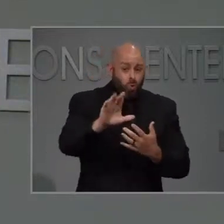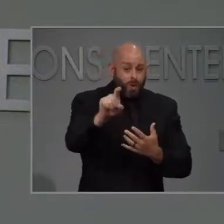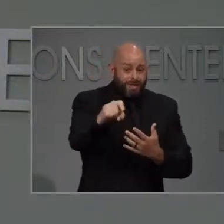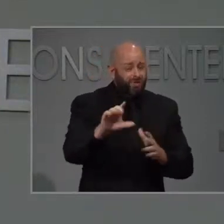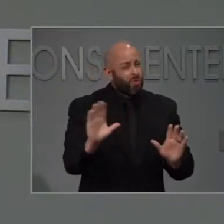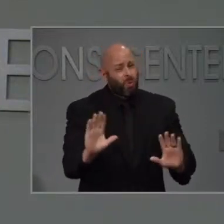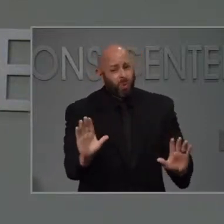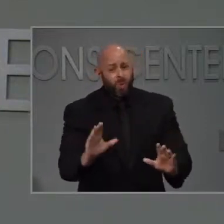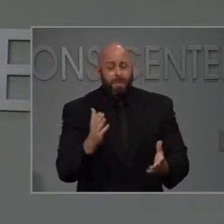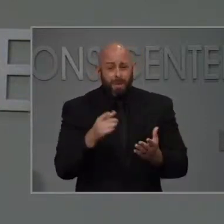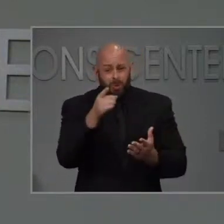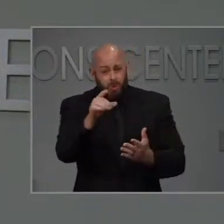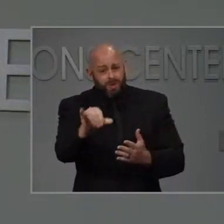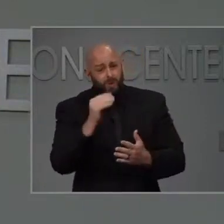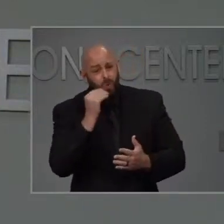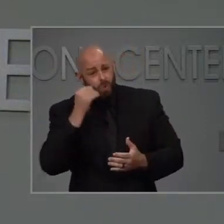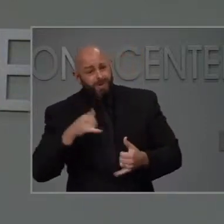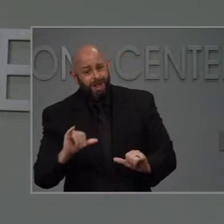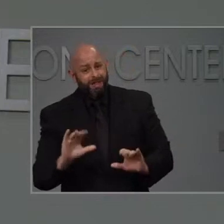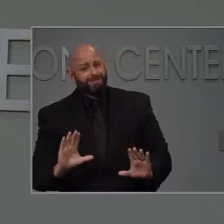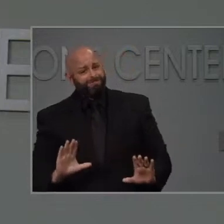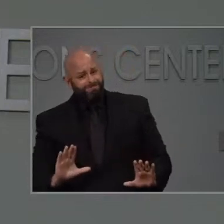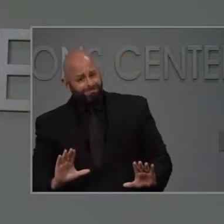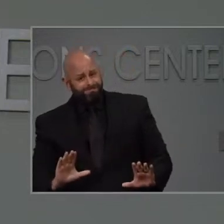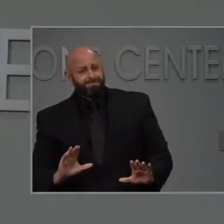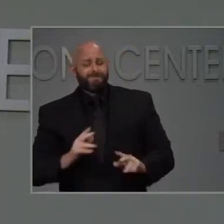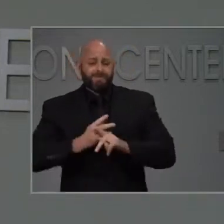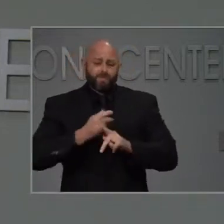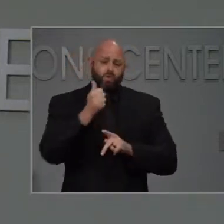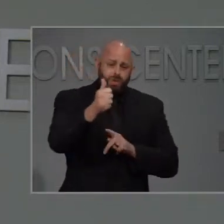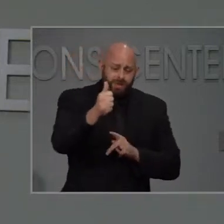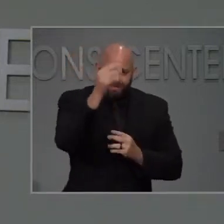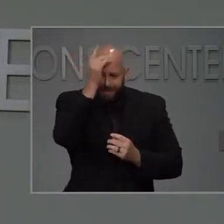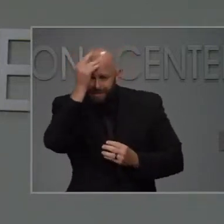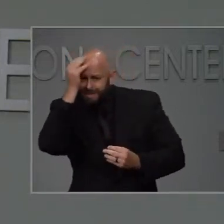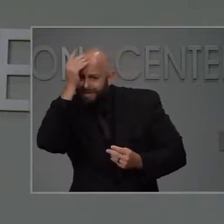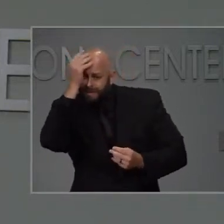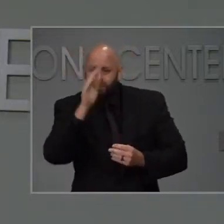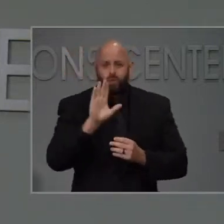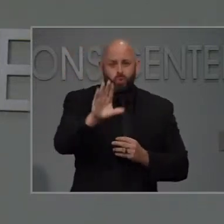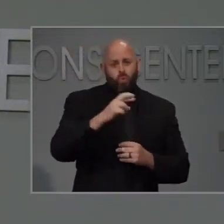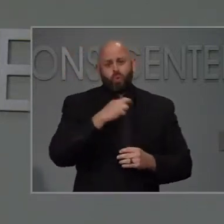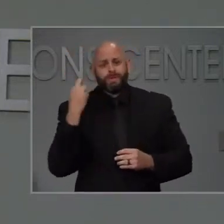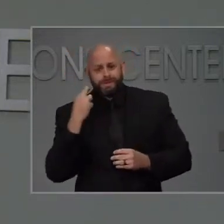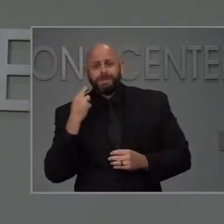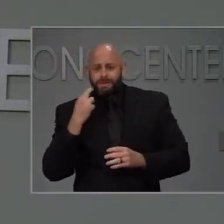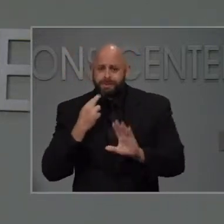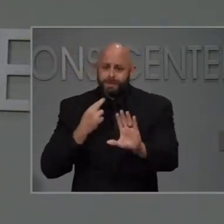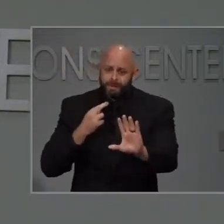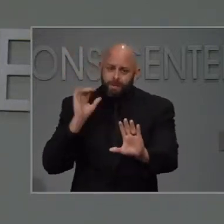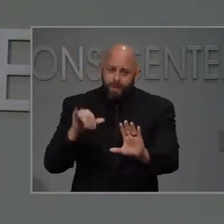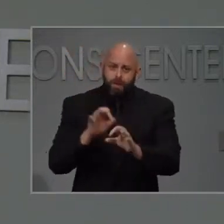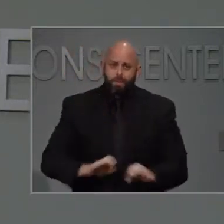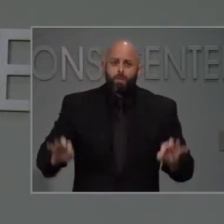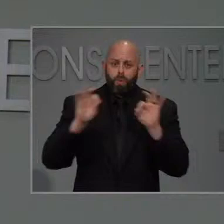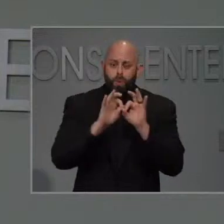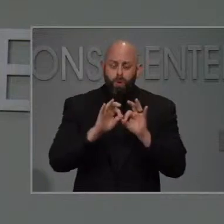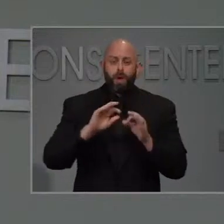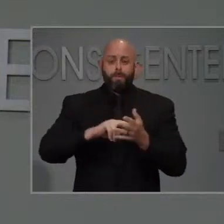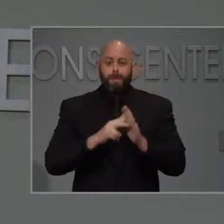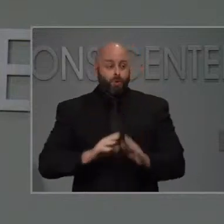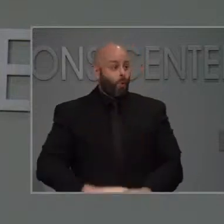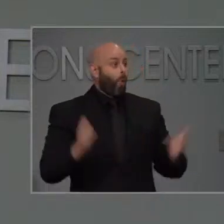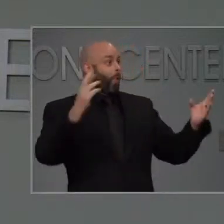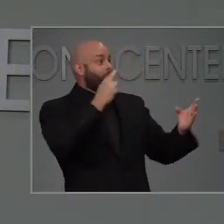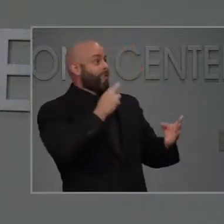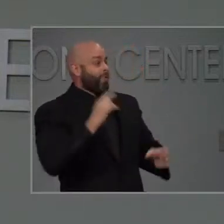each and every person, each and every family needs to think about their own risks as we go forward here. So we always want to do that in